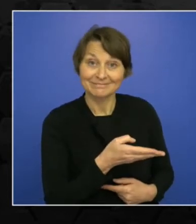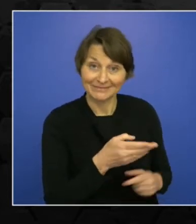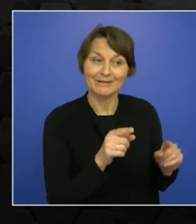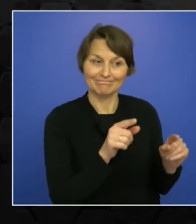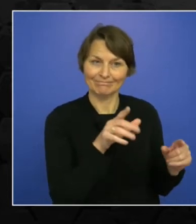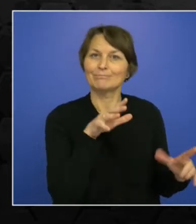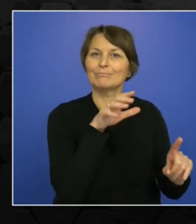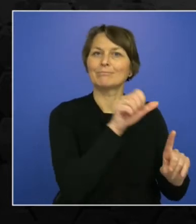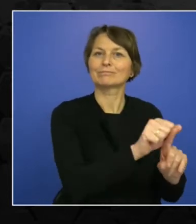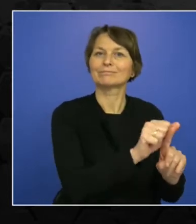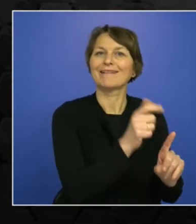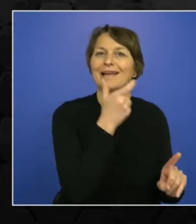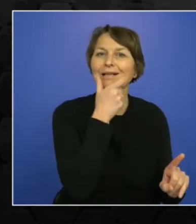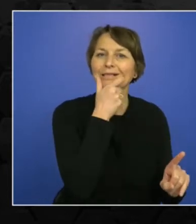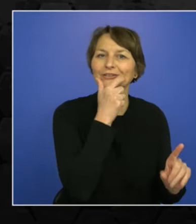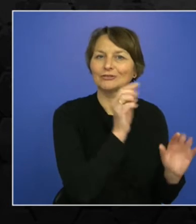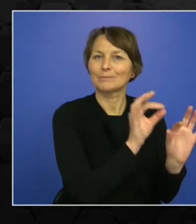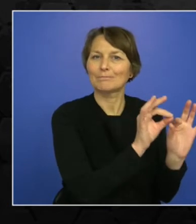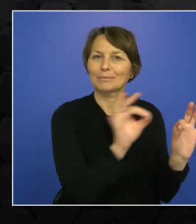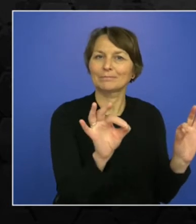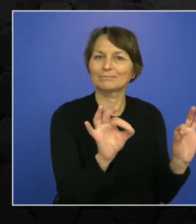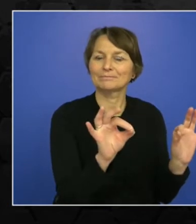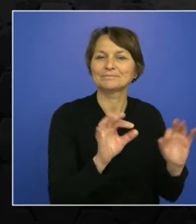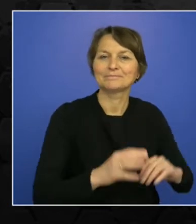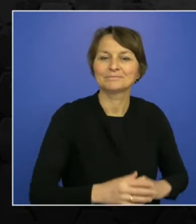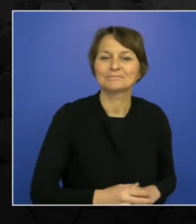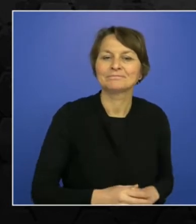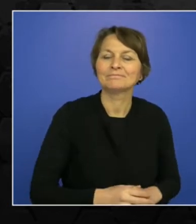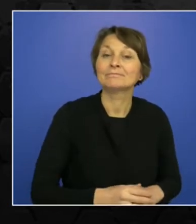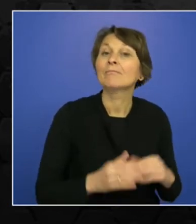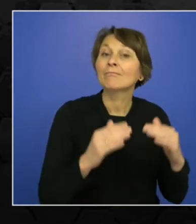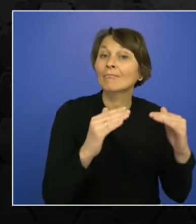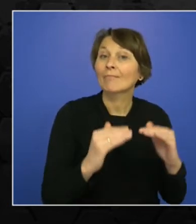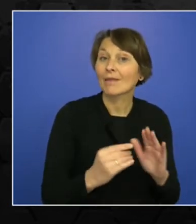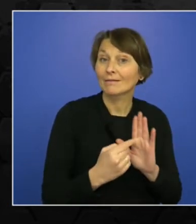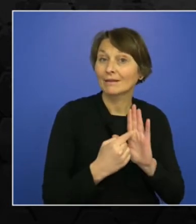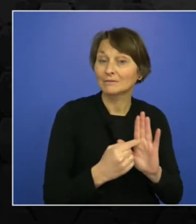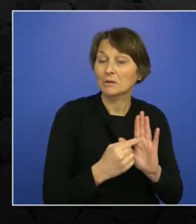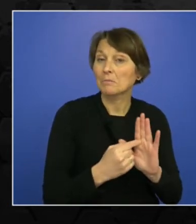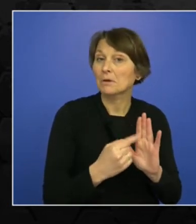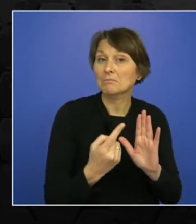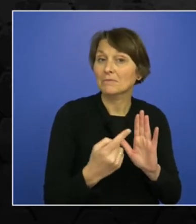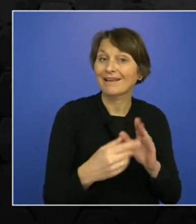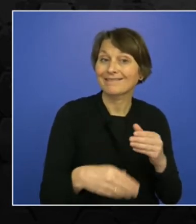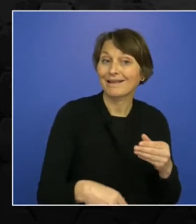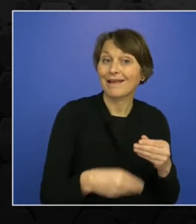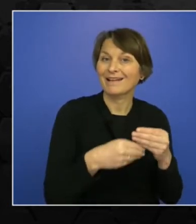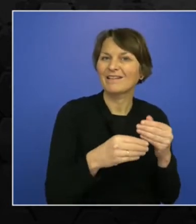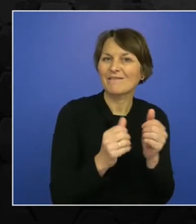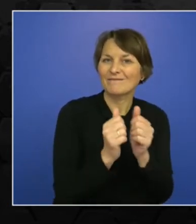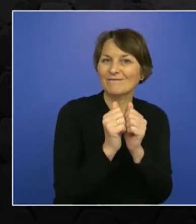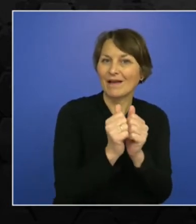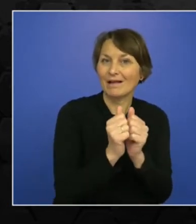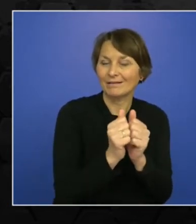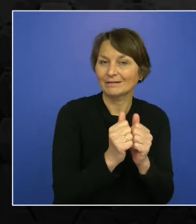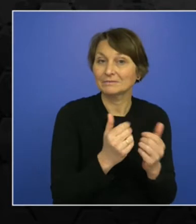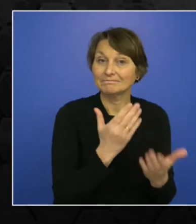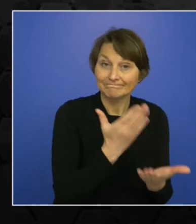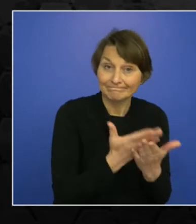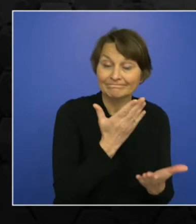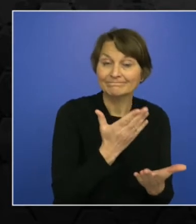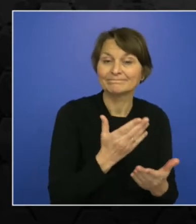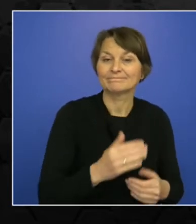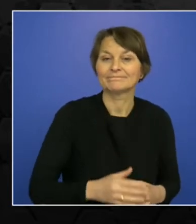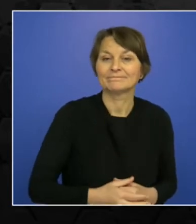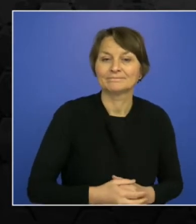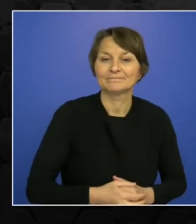is English. So another thing we can do is we can add just like a gallery, um,